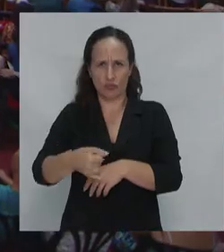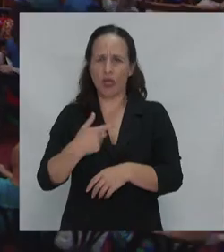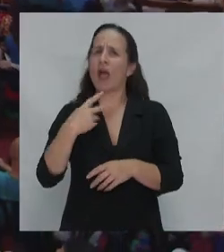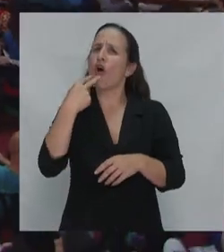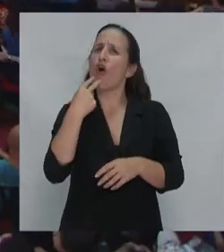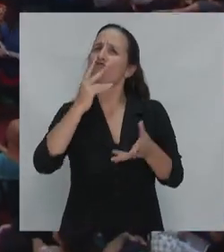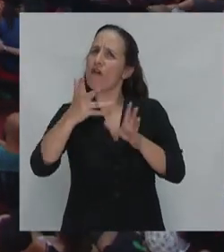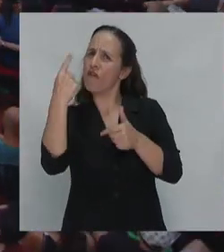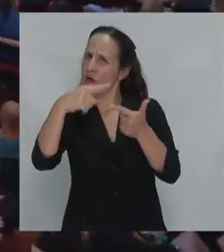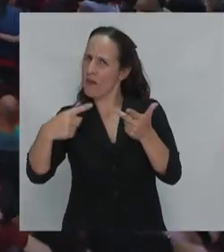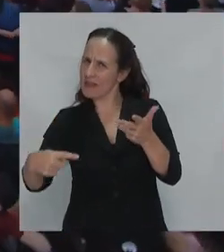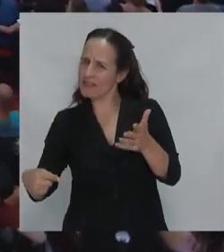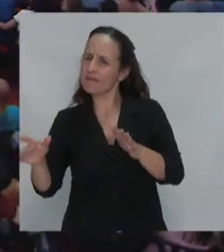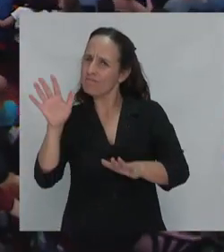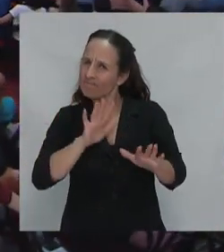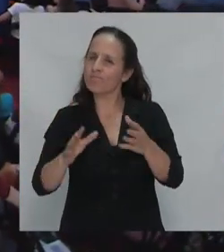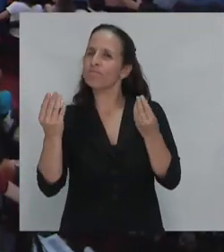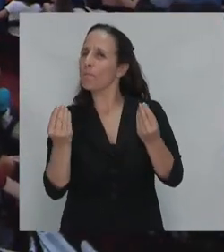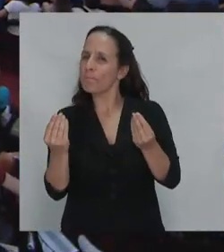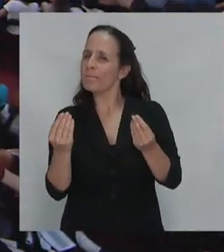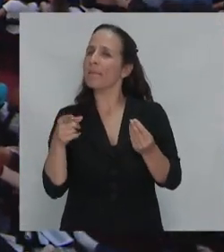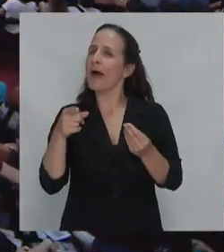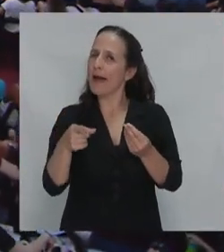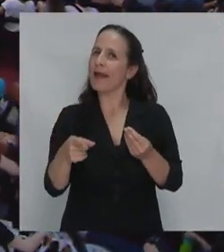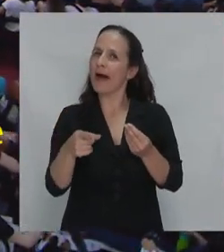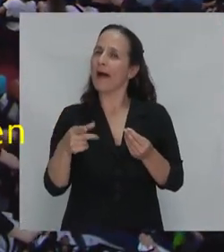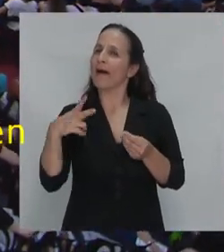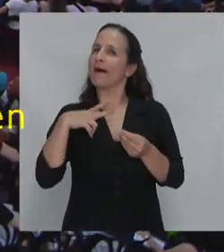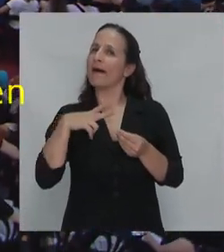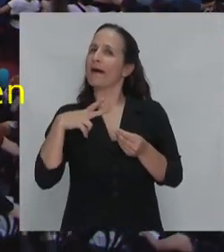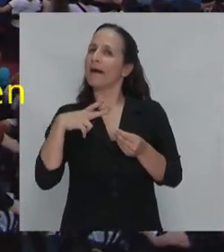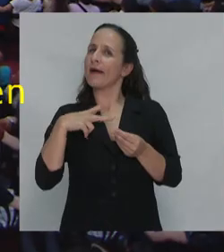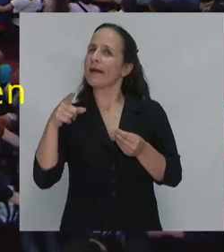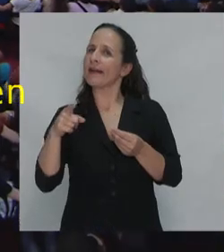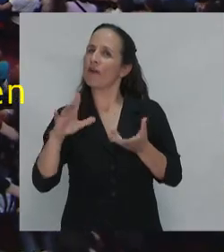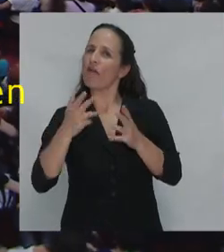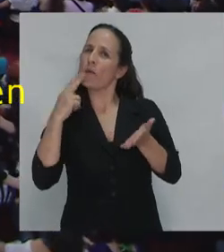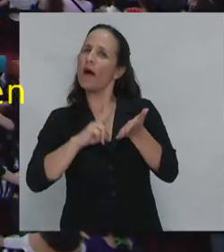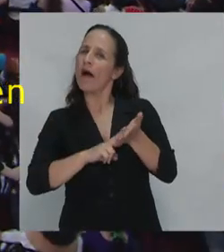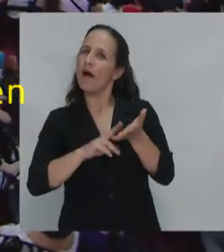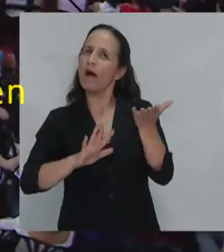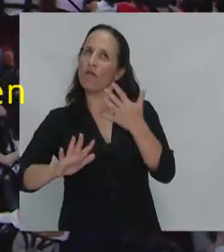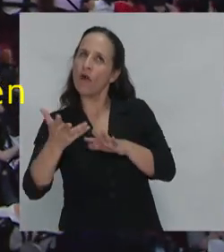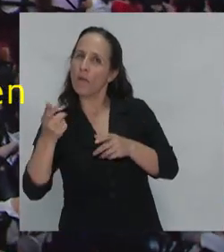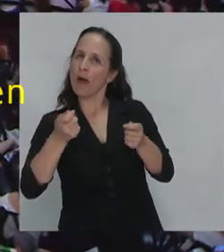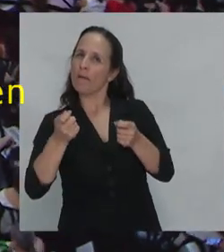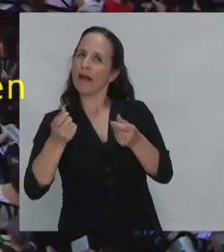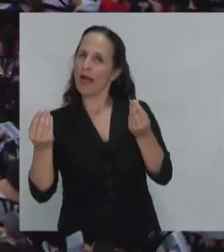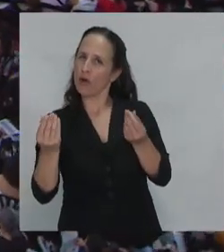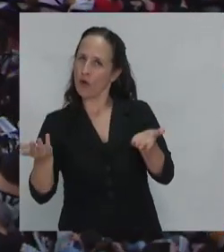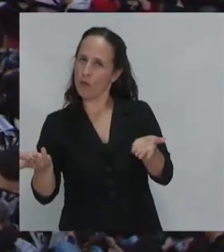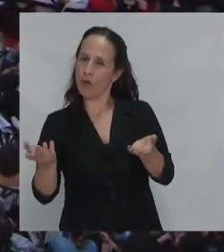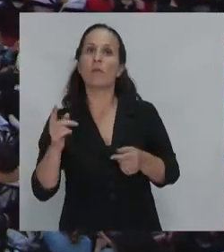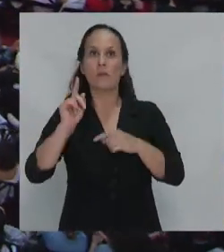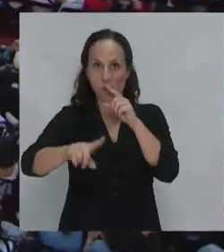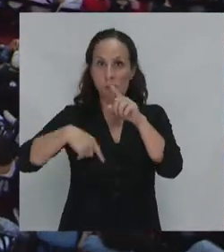rich have captured fiscal policy in this region. Tomorrow, we will be having a whole